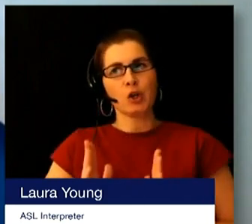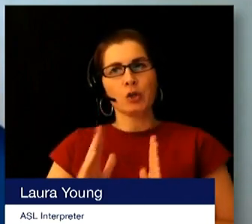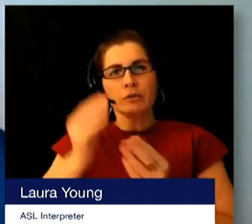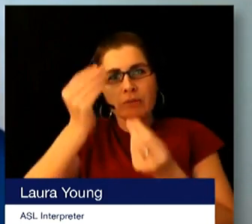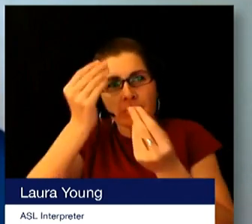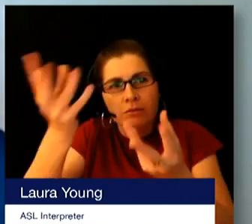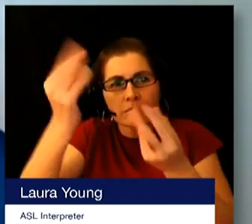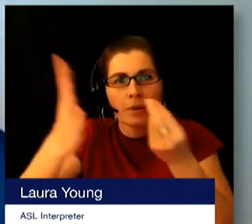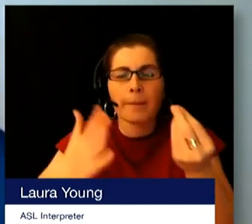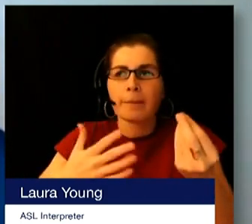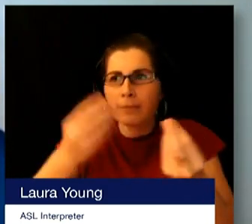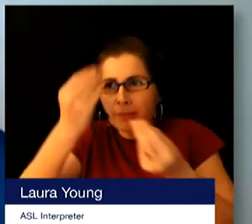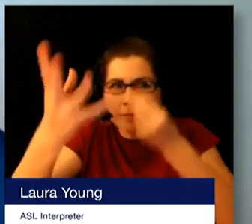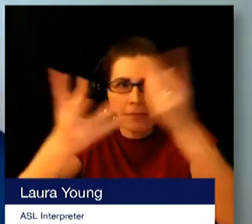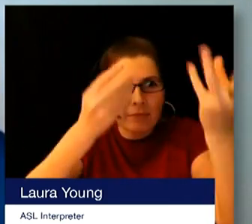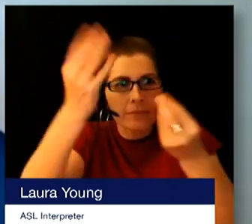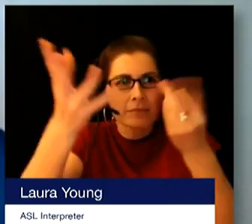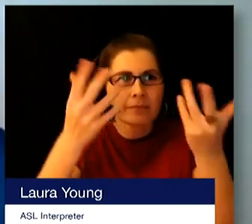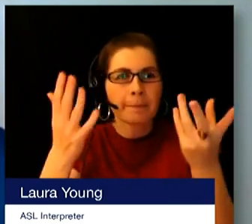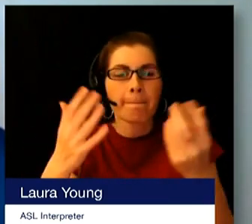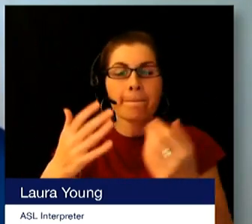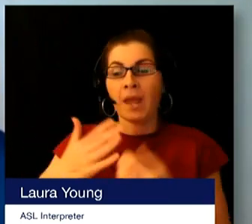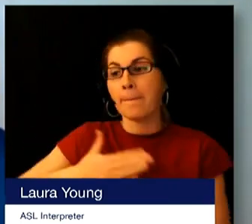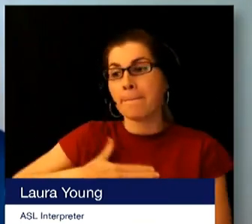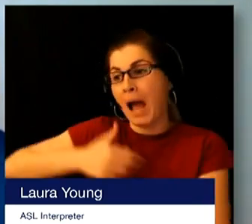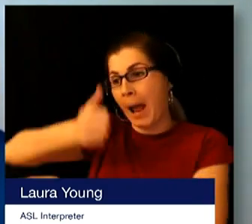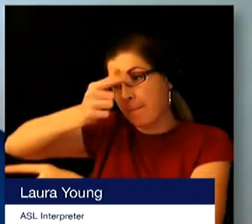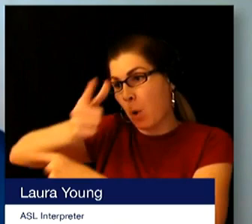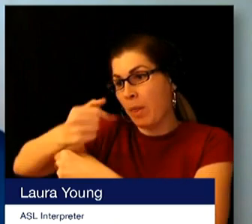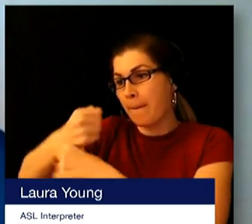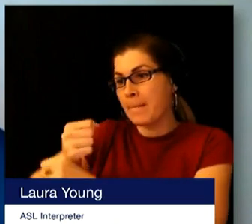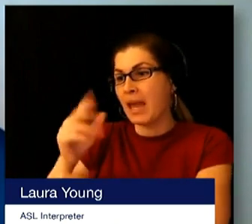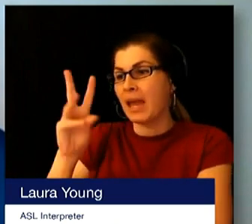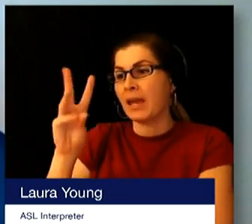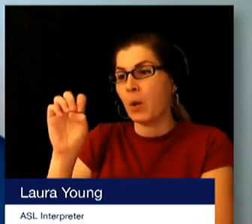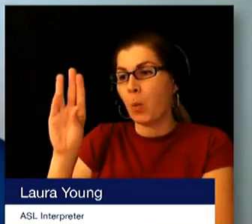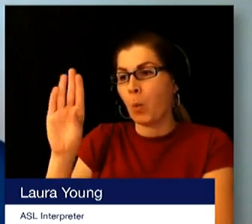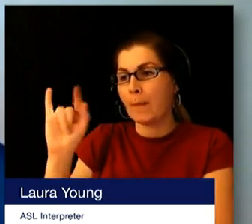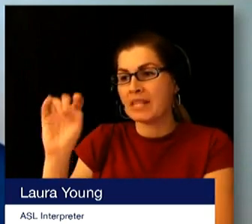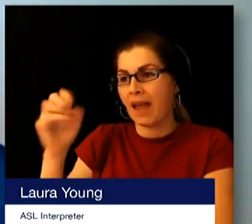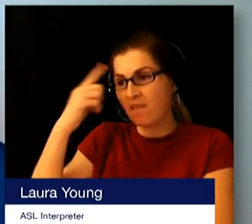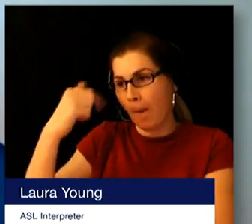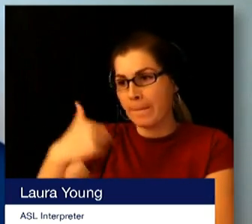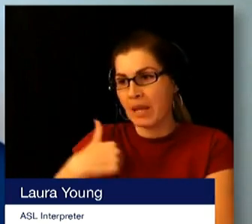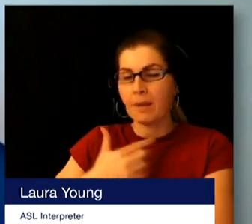voice heard. My brother created a website for me.